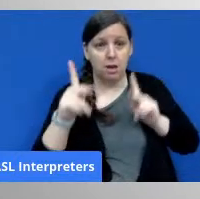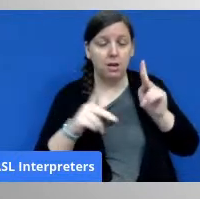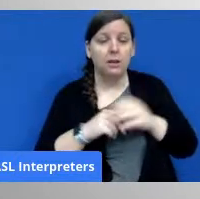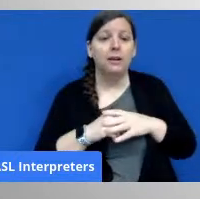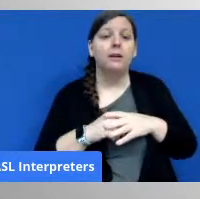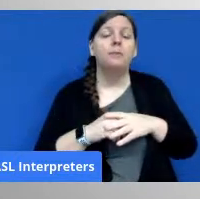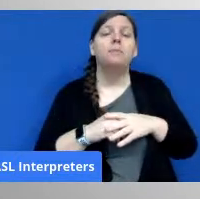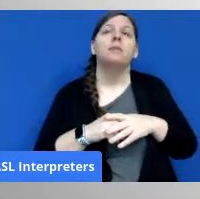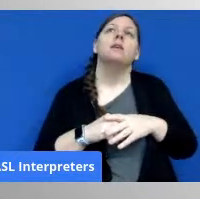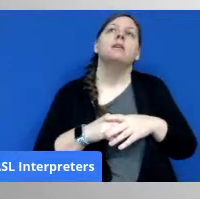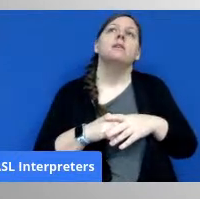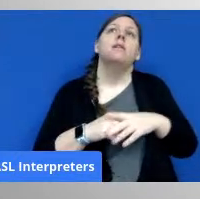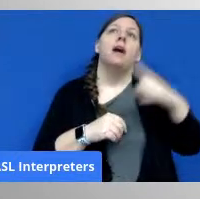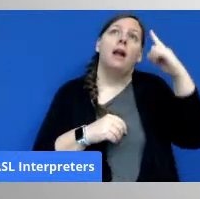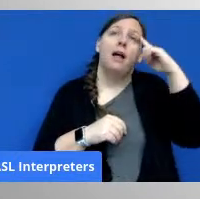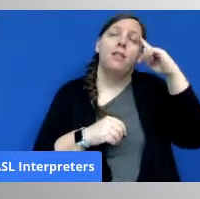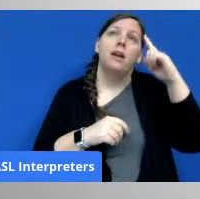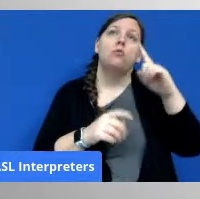to